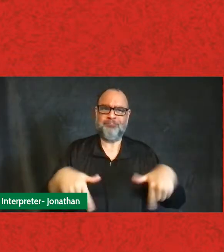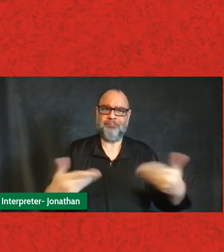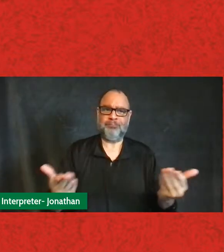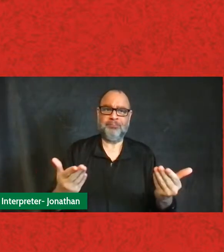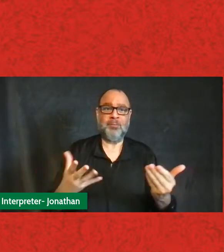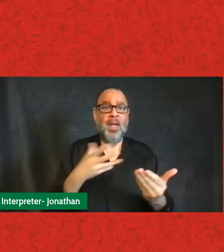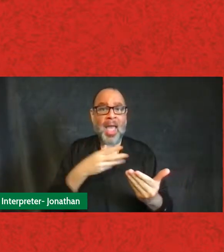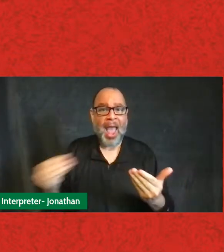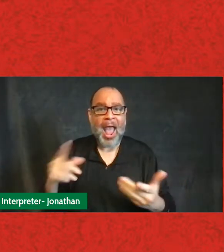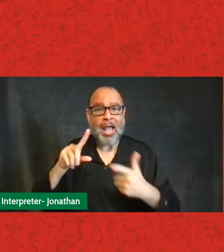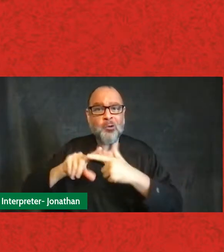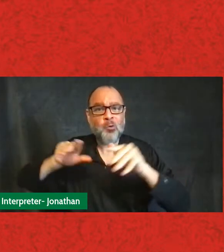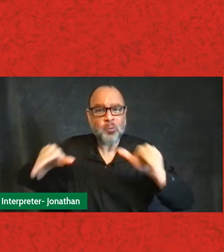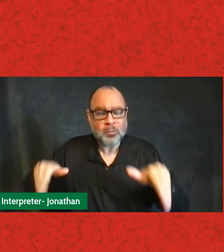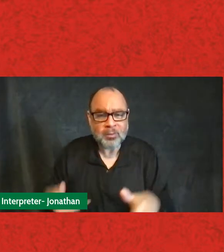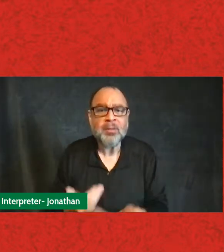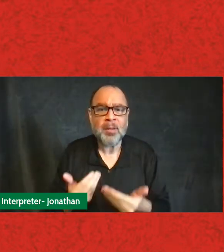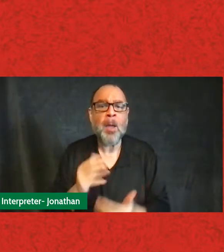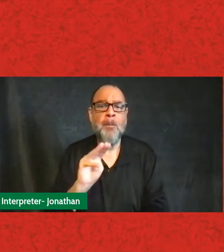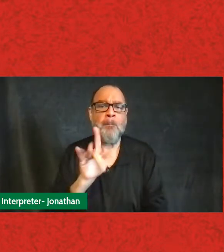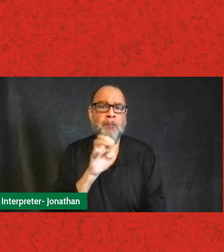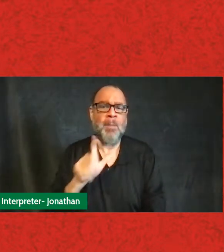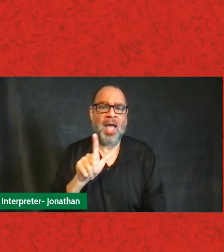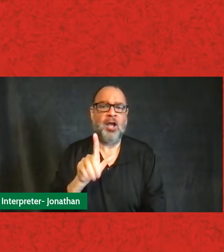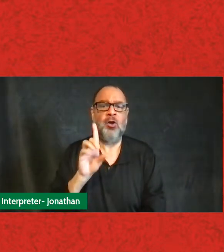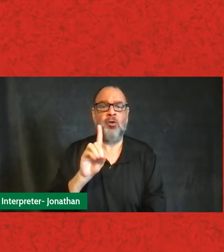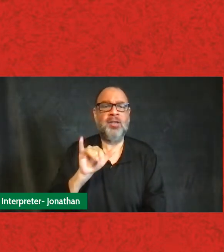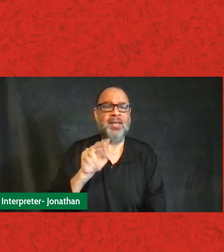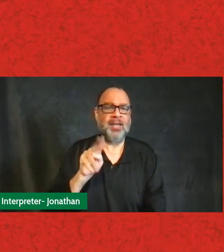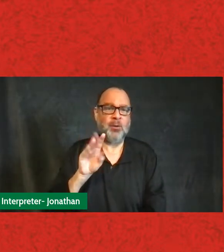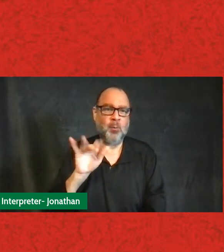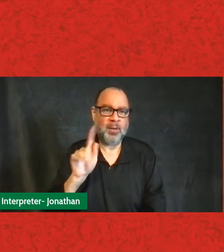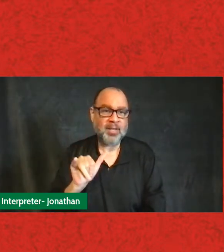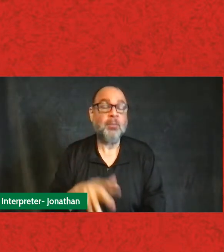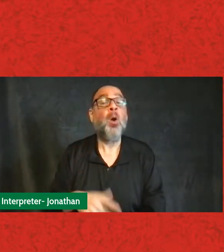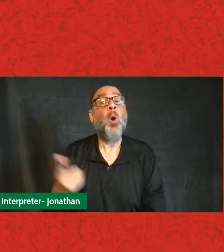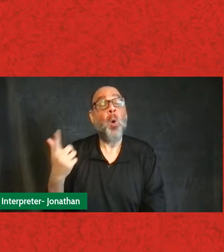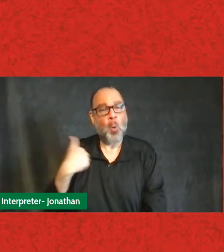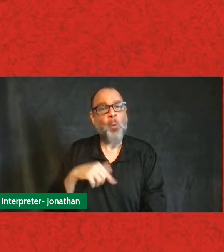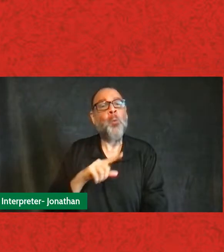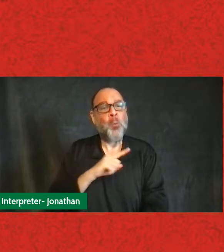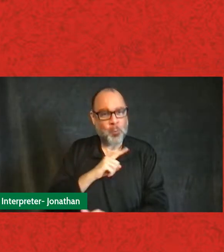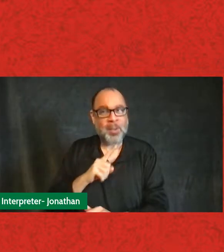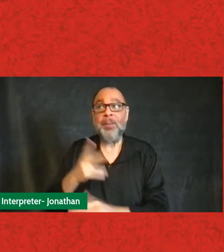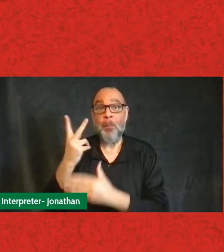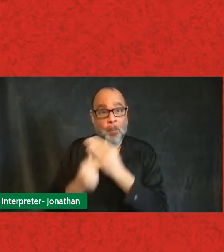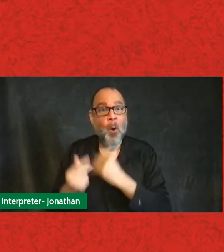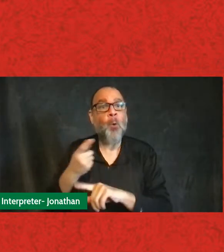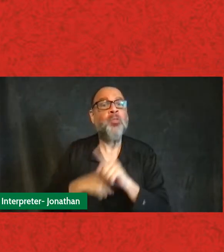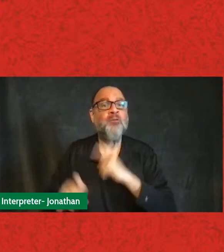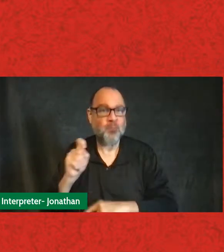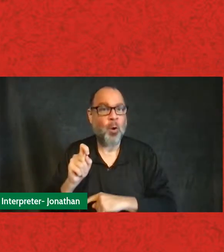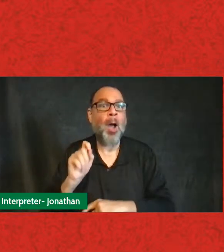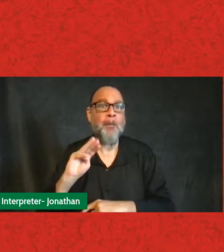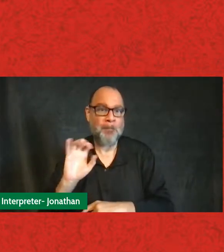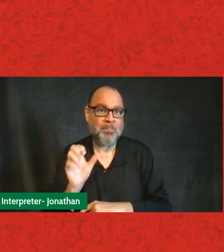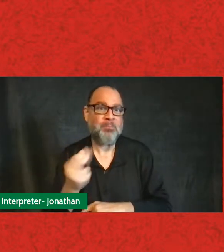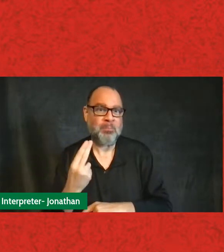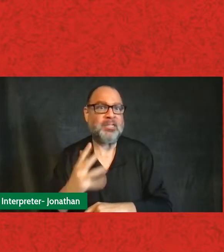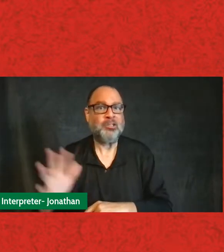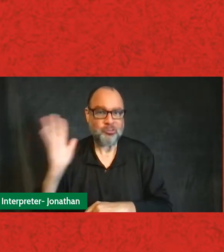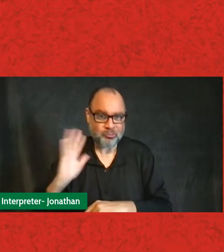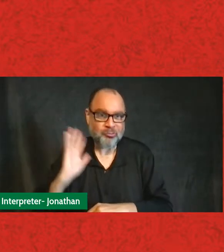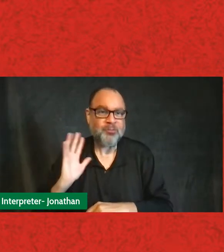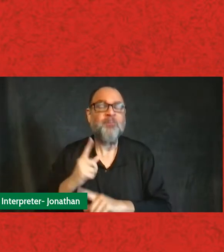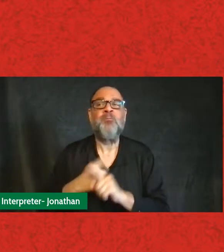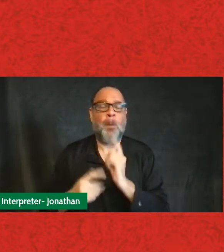Michael Dinwiddie. Michael and I go back to Detroit, Michigan, the same high school, Cass Technical